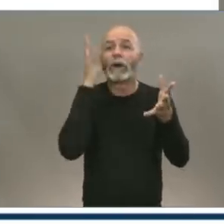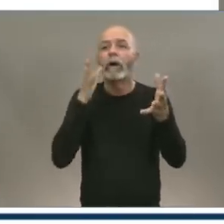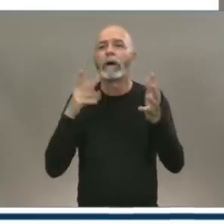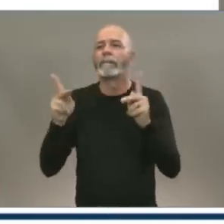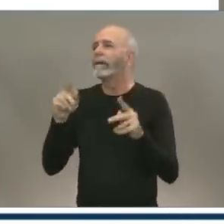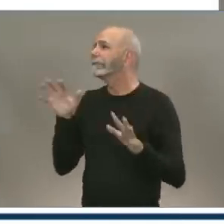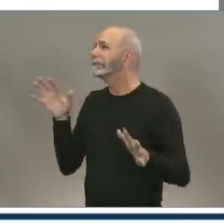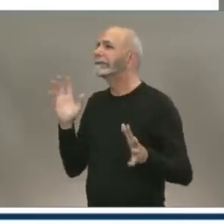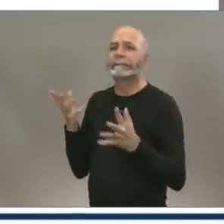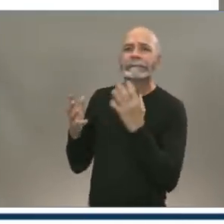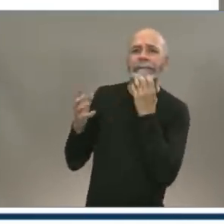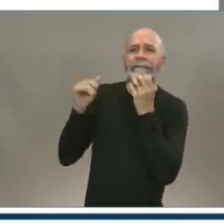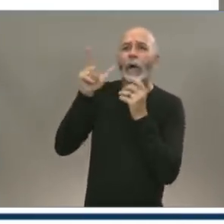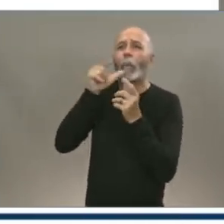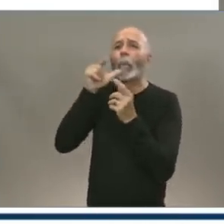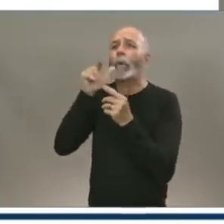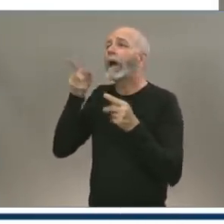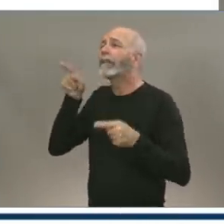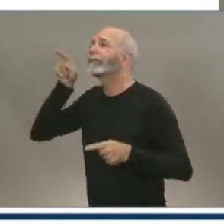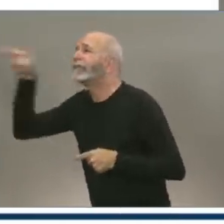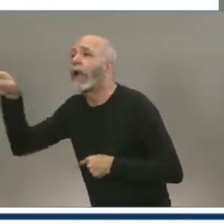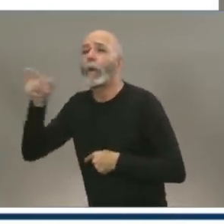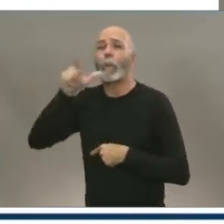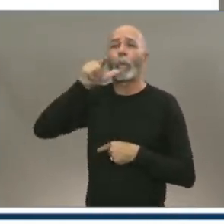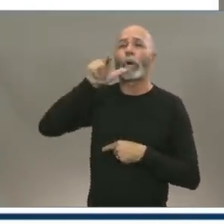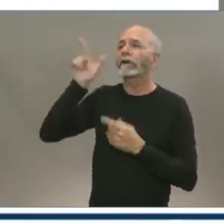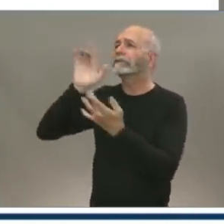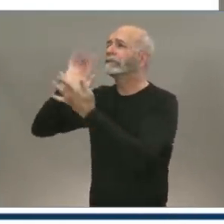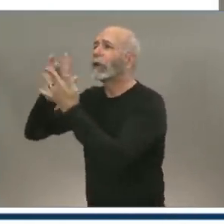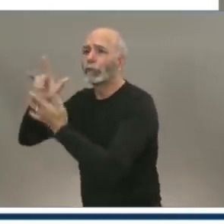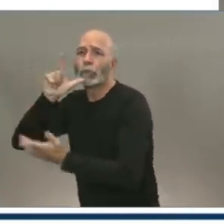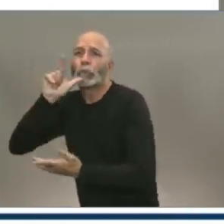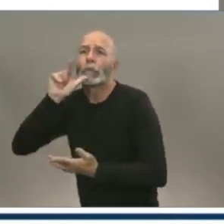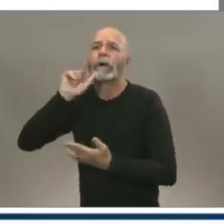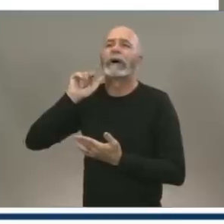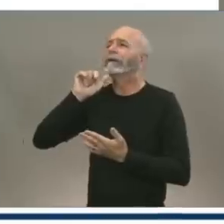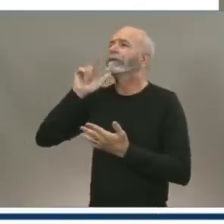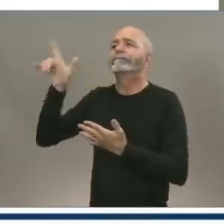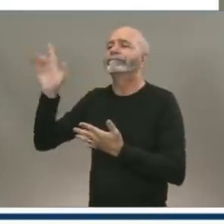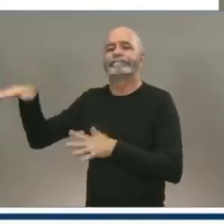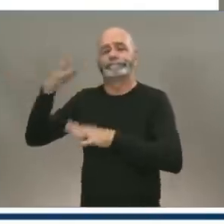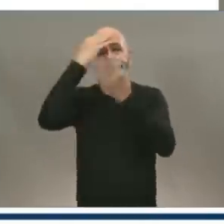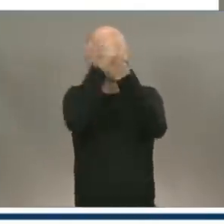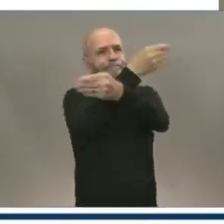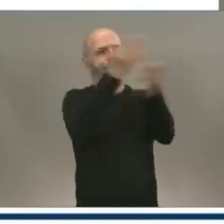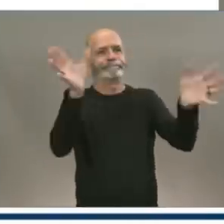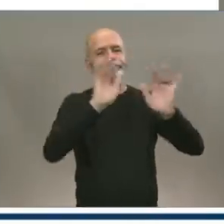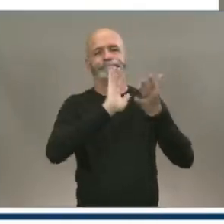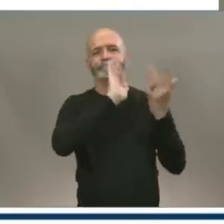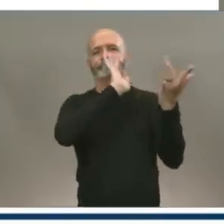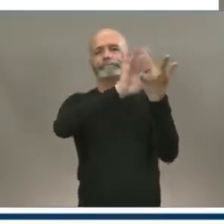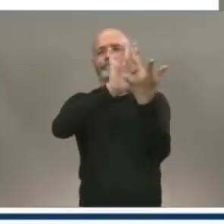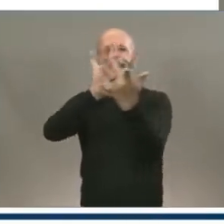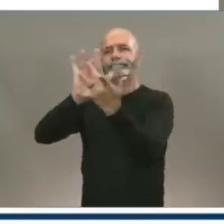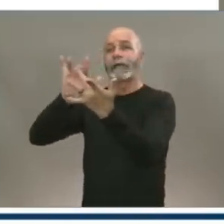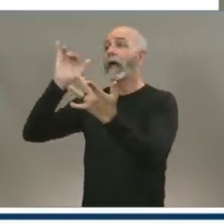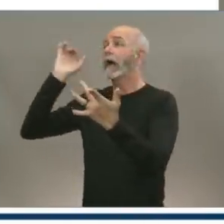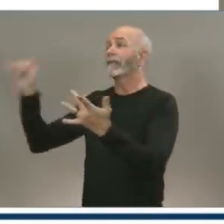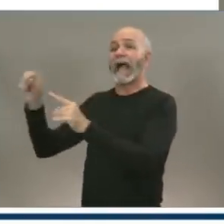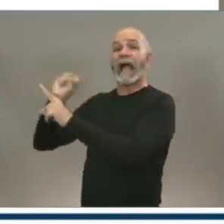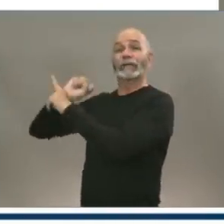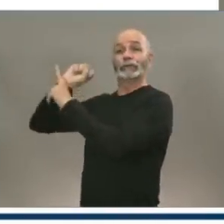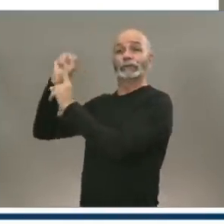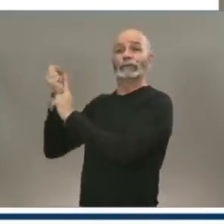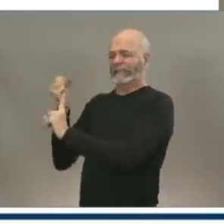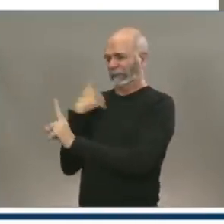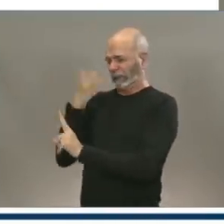who were at an event, at a setting, and were exposed. In this circumstance, we knew who was at that event. We